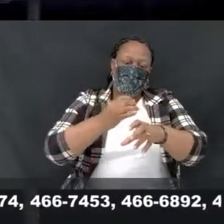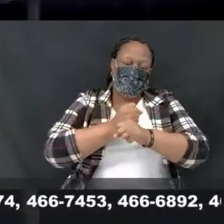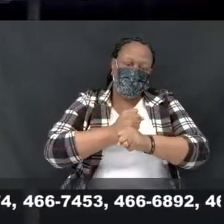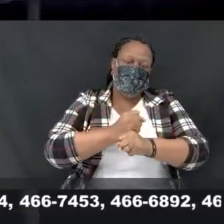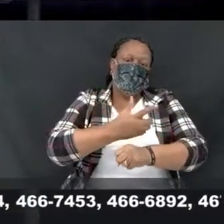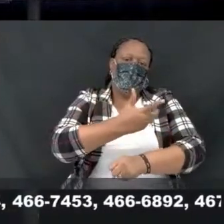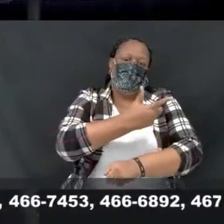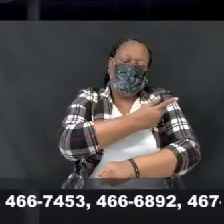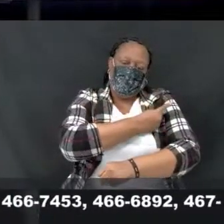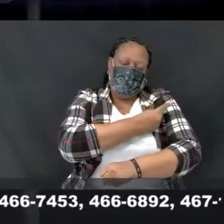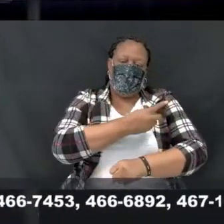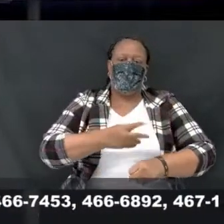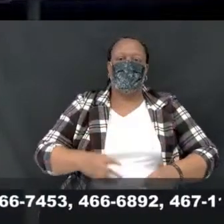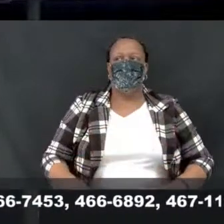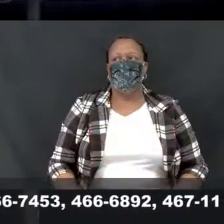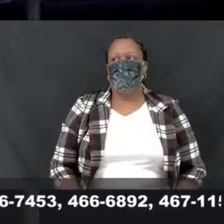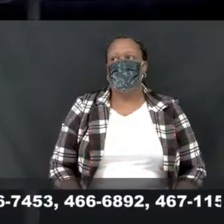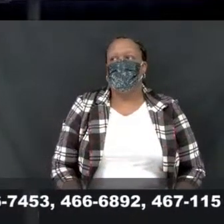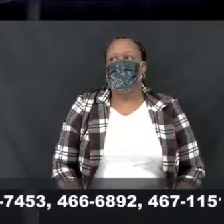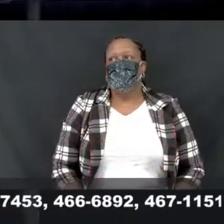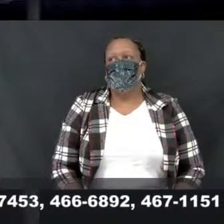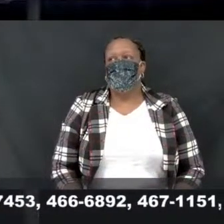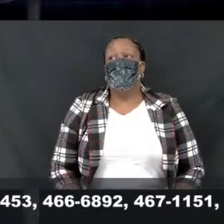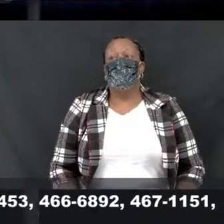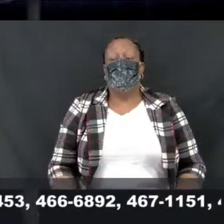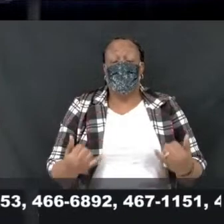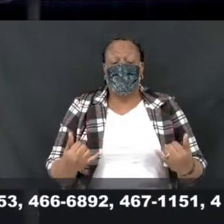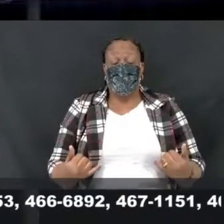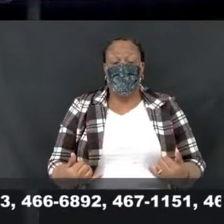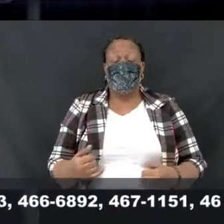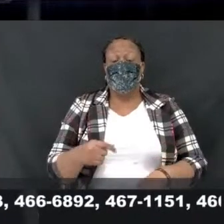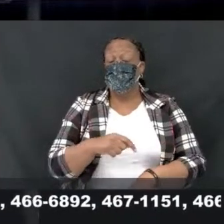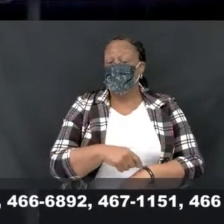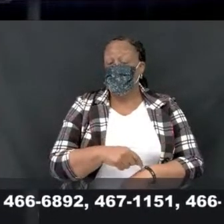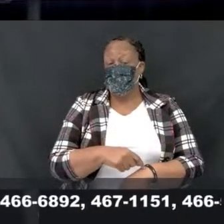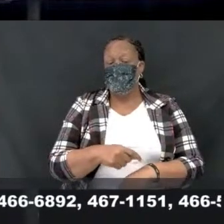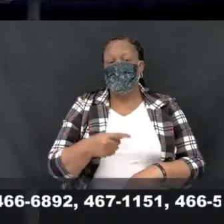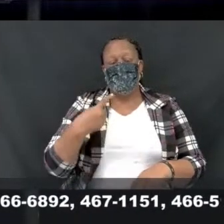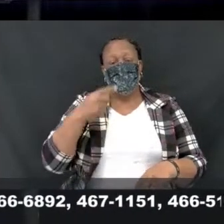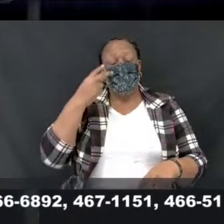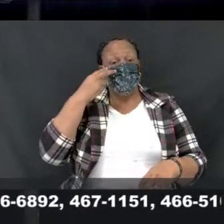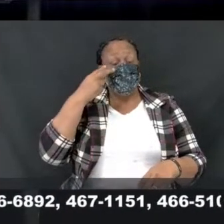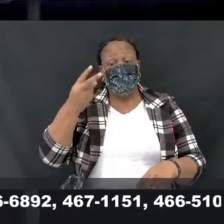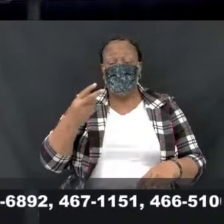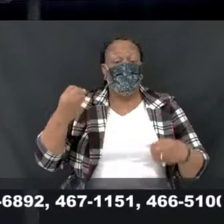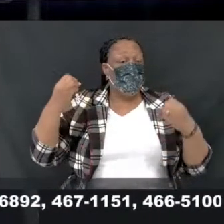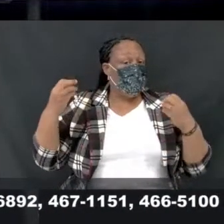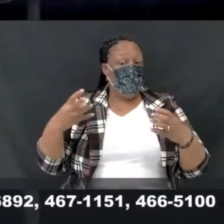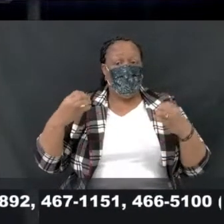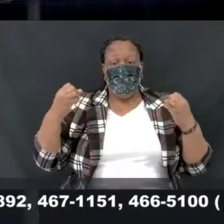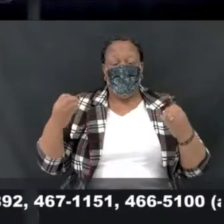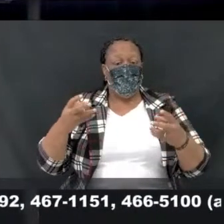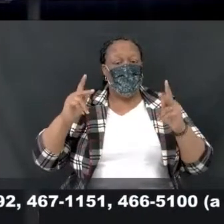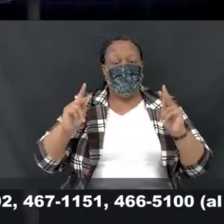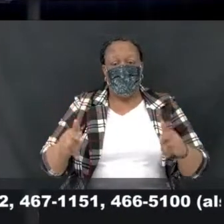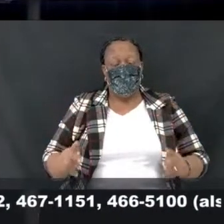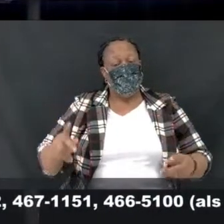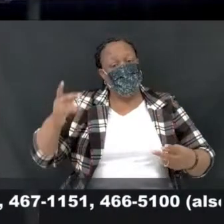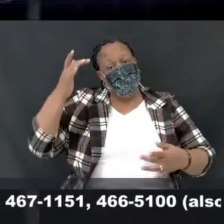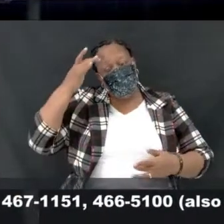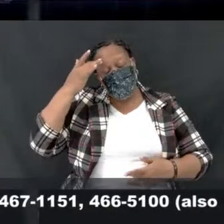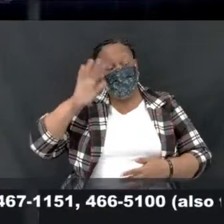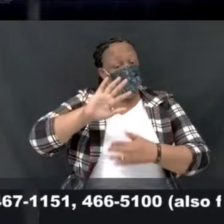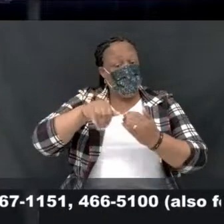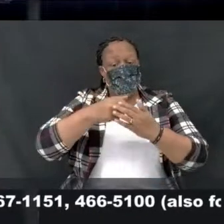getting vaccinated. At a time when we face the greatest crisis of our lifetime and in our nation's history,